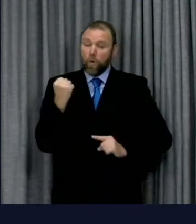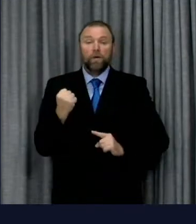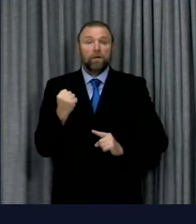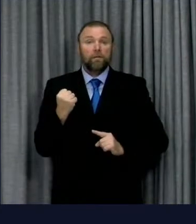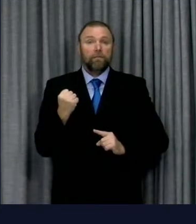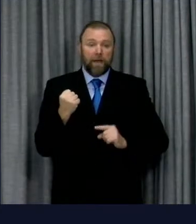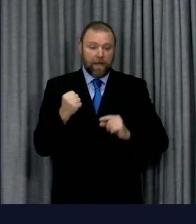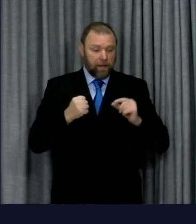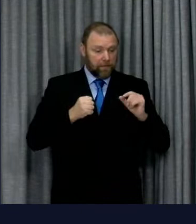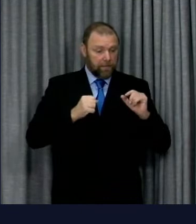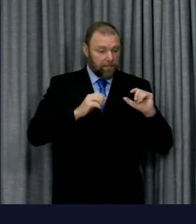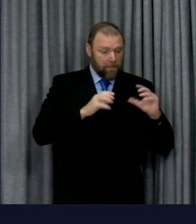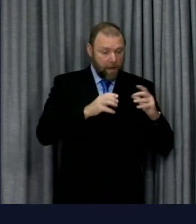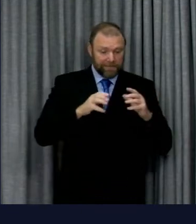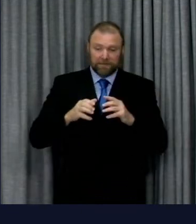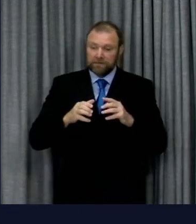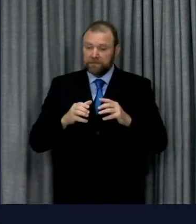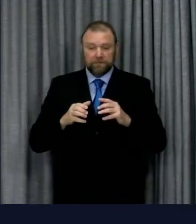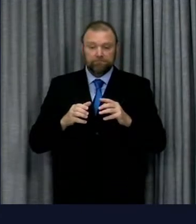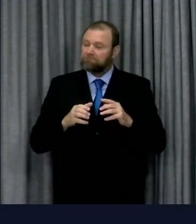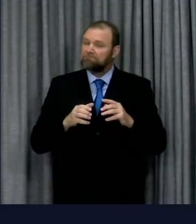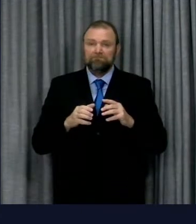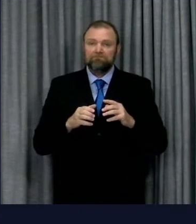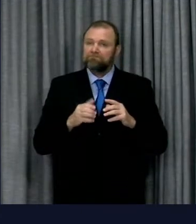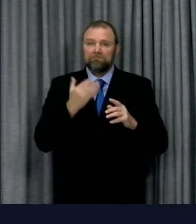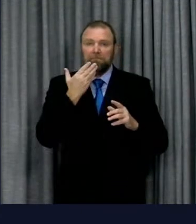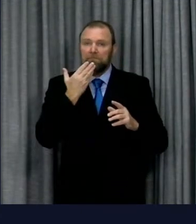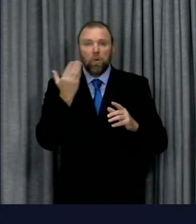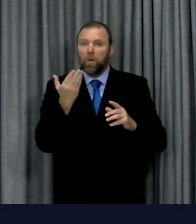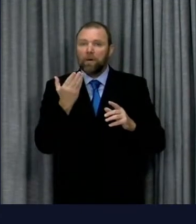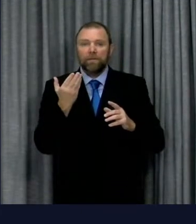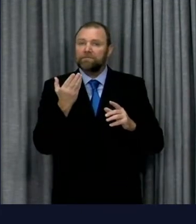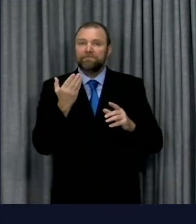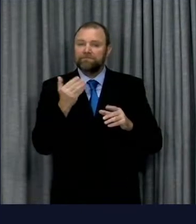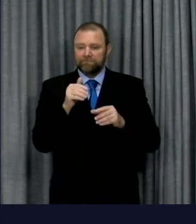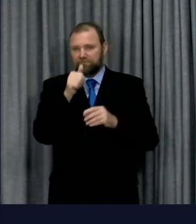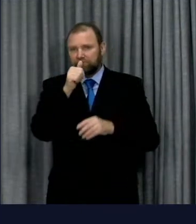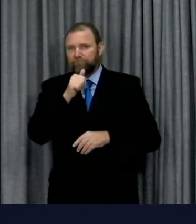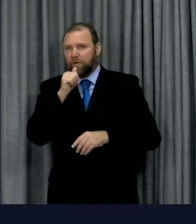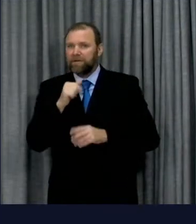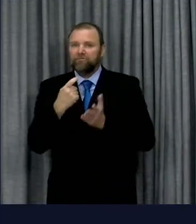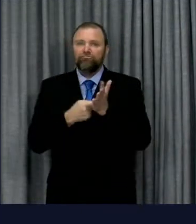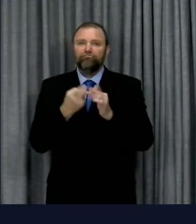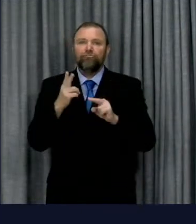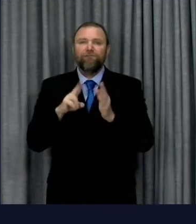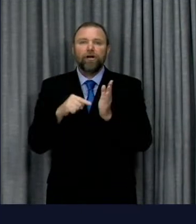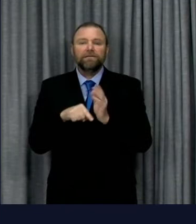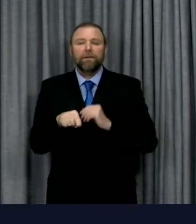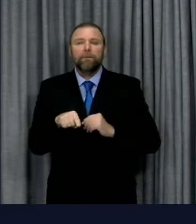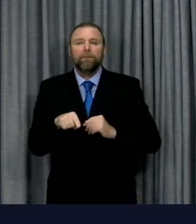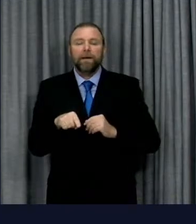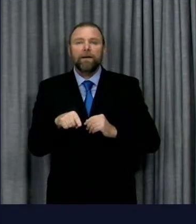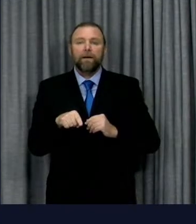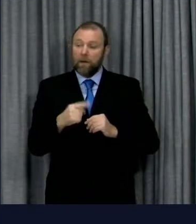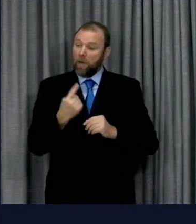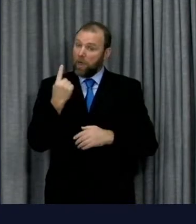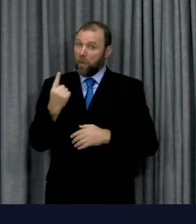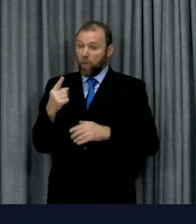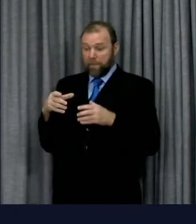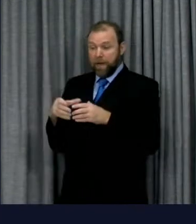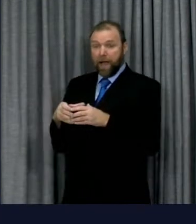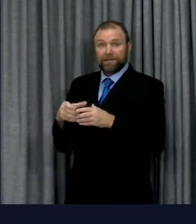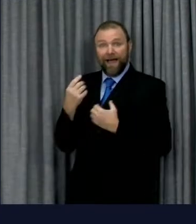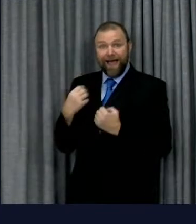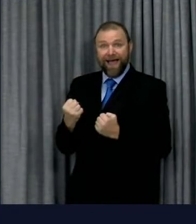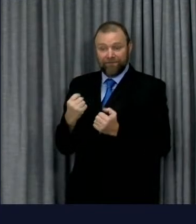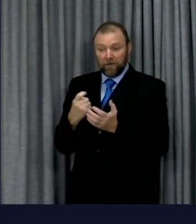by parties who didn't have that in their manifesto, and the one party that did have it in their manifesto lost ground